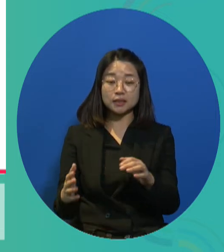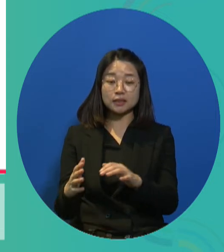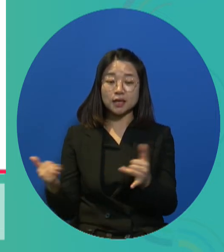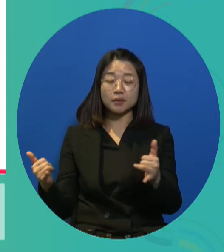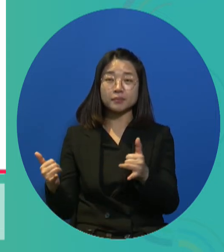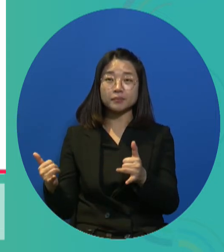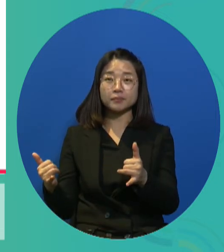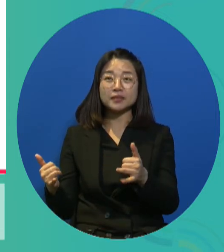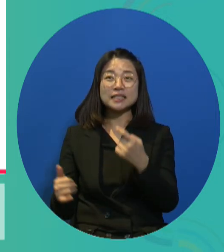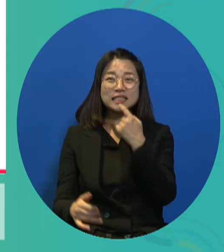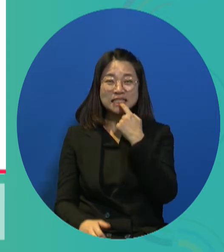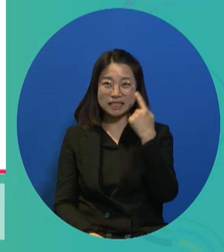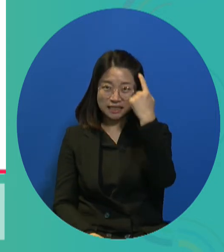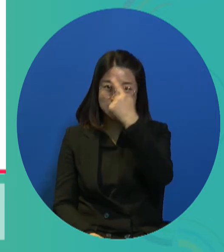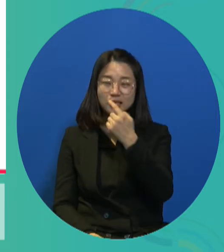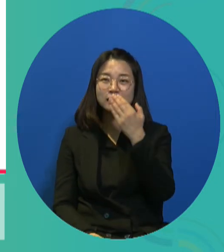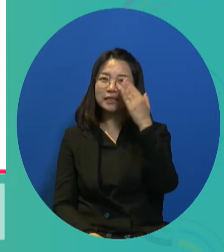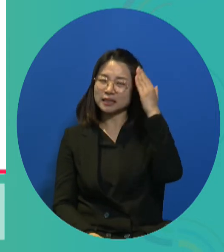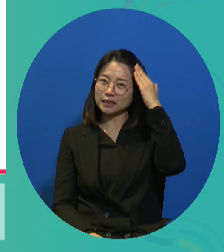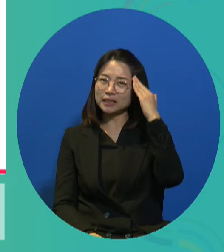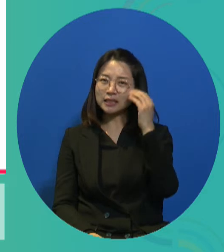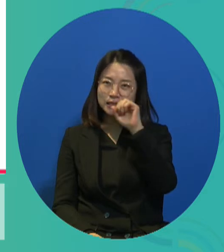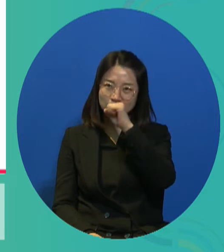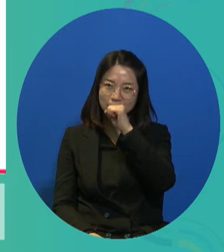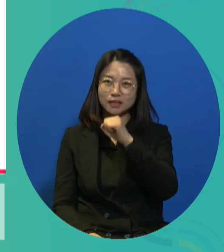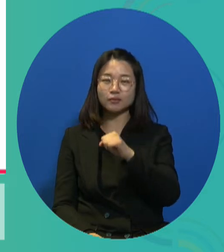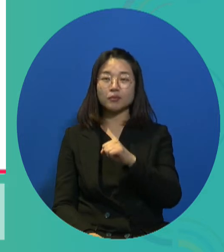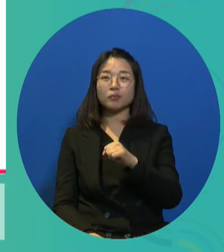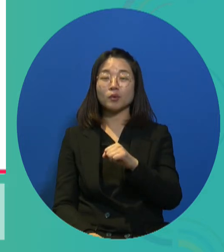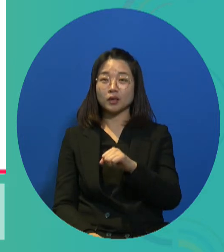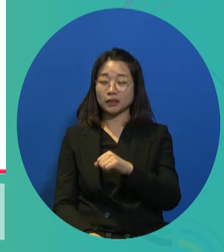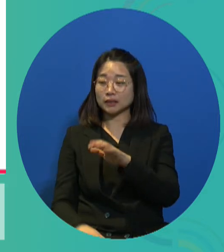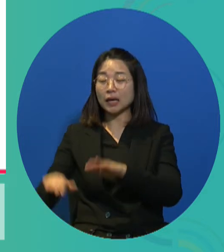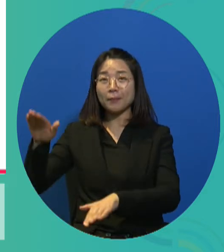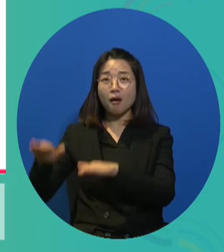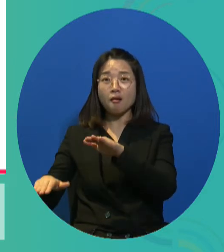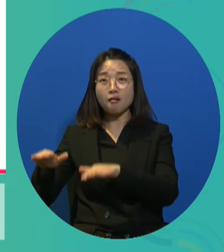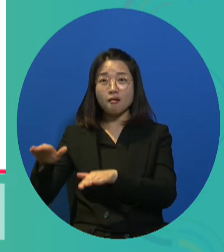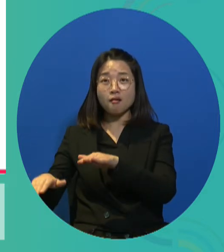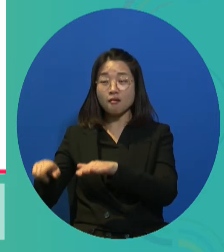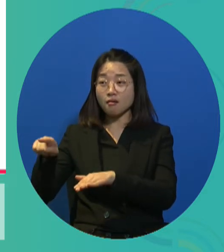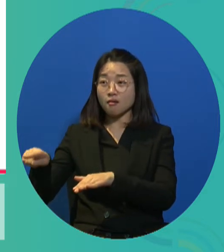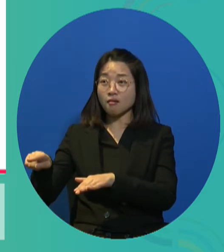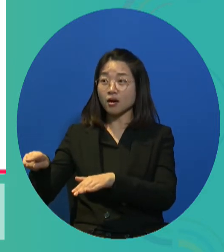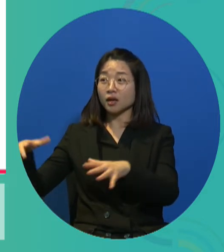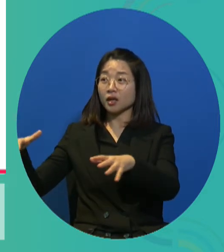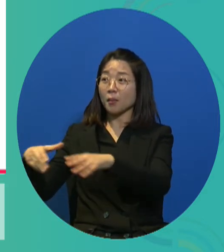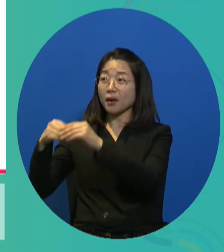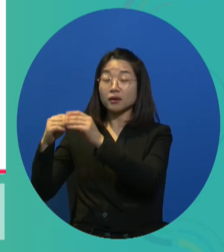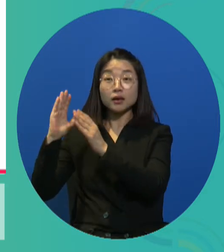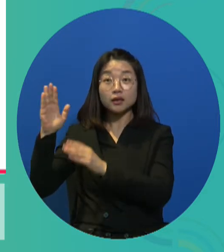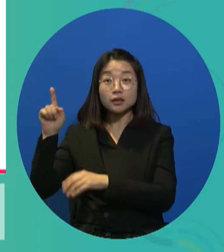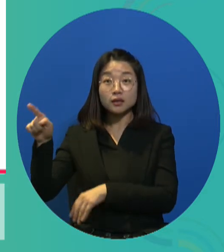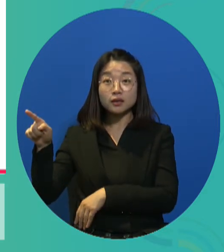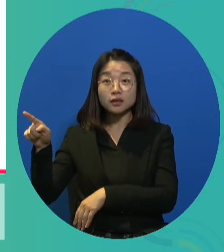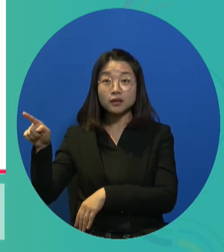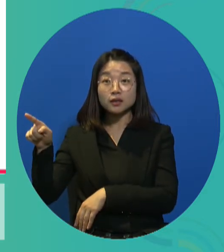and this teacher filed a complaint to one of the UN